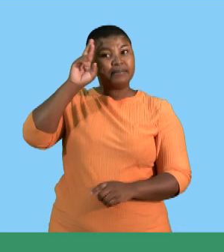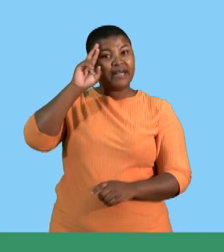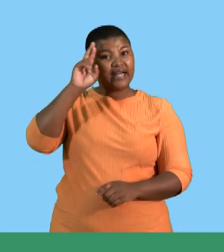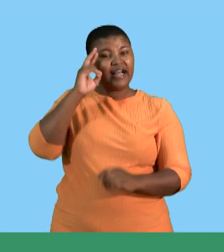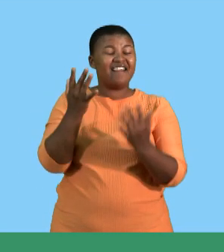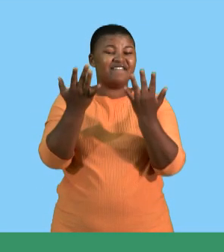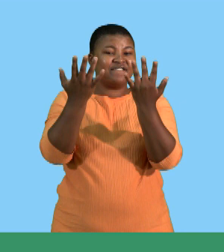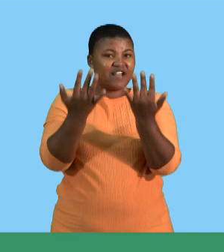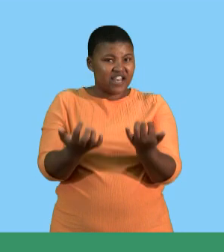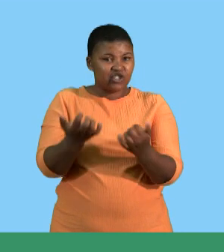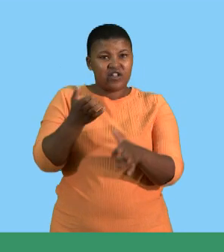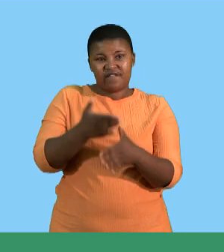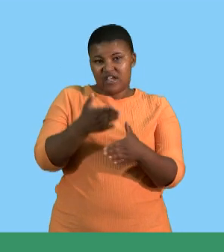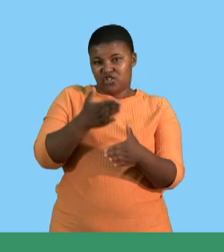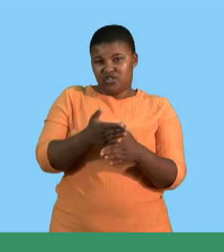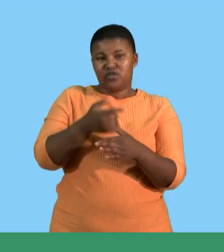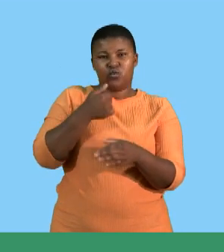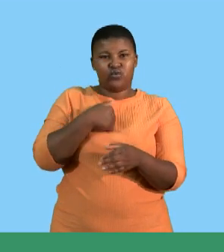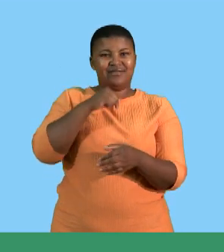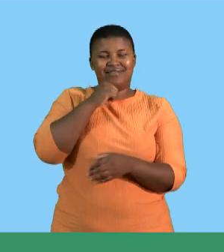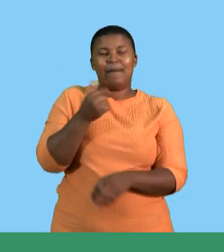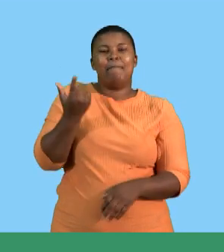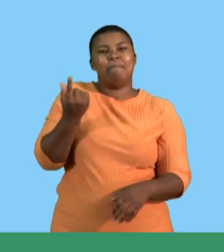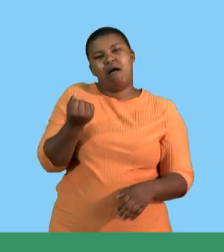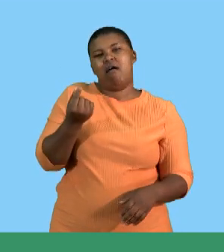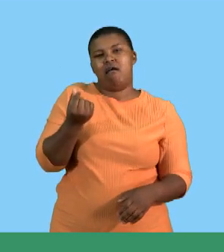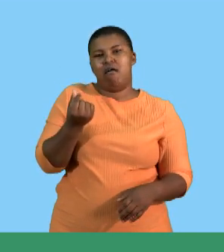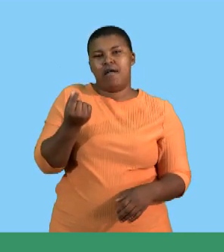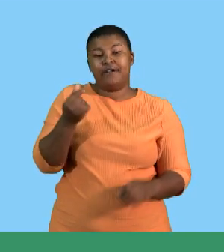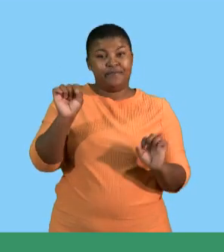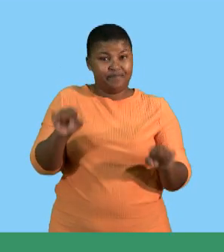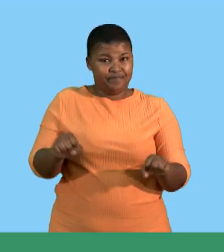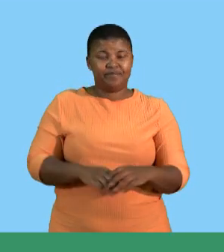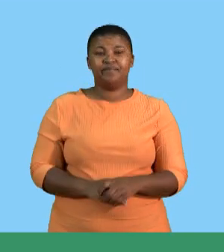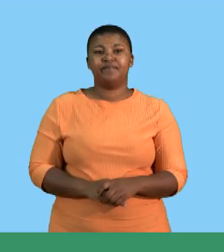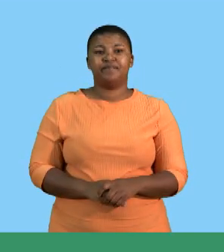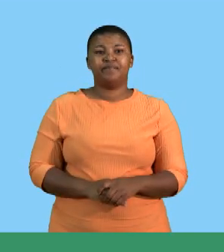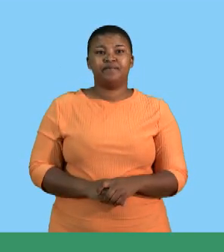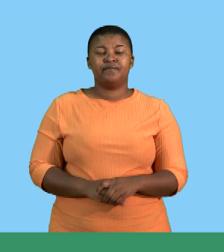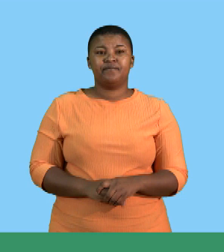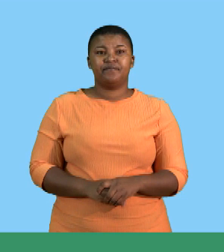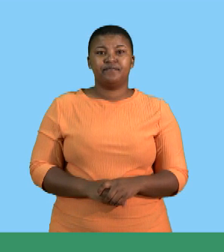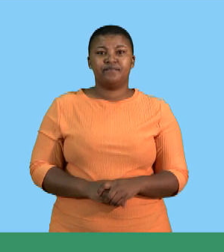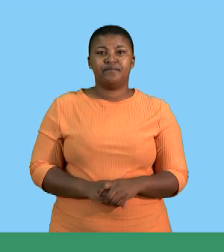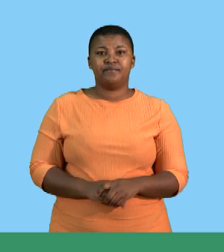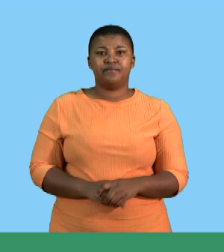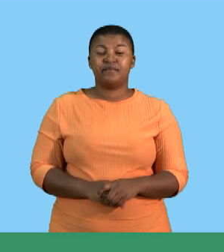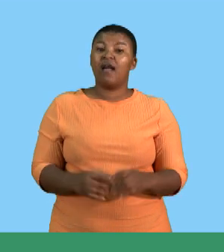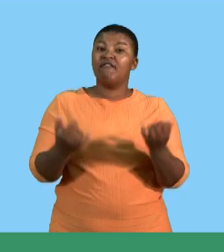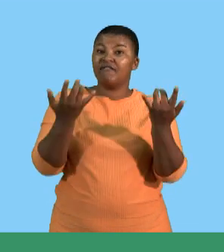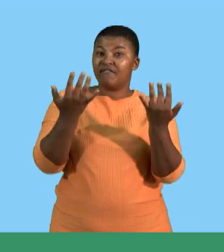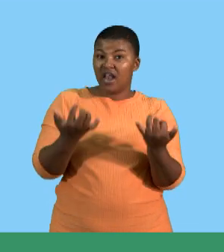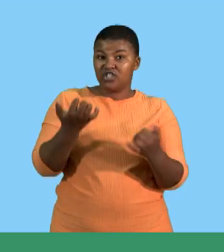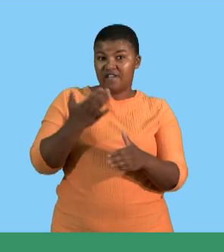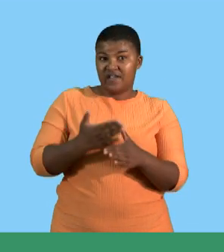financial function and their quality indicators. So remember, when we refer to financial function, of course, we are referring